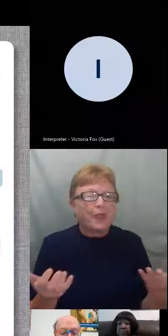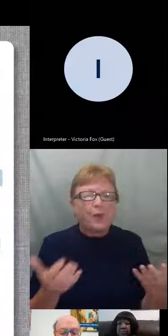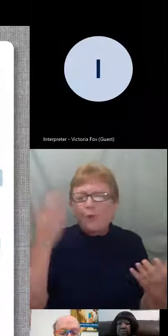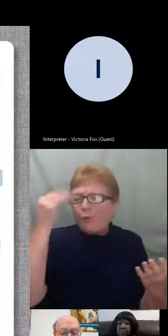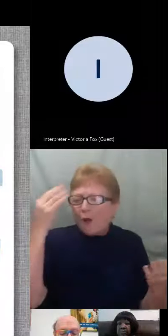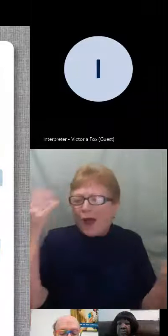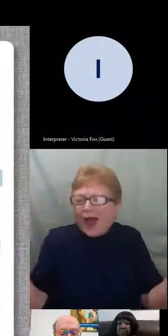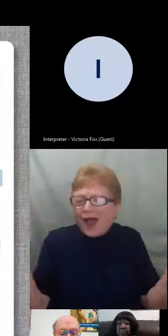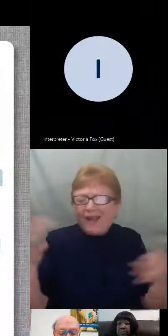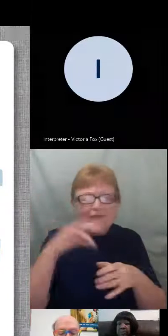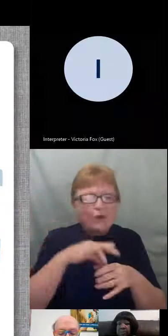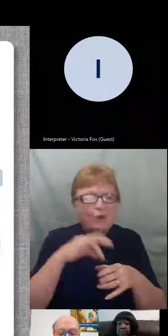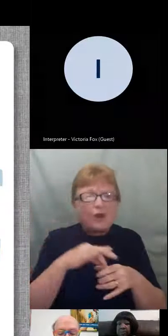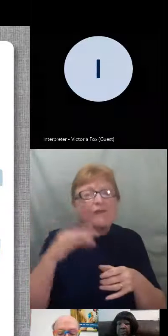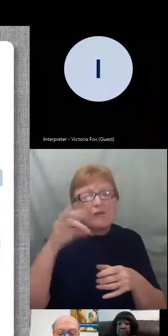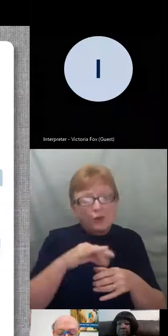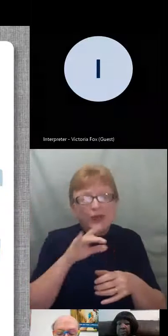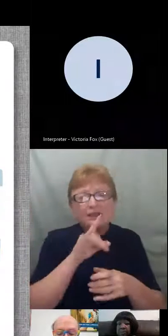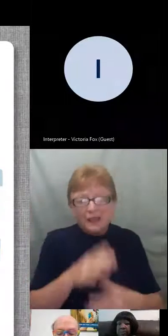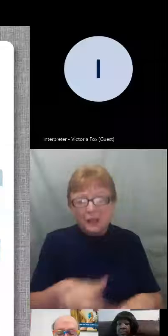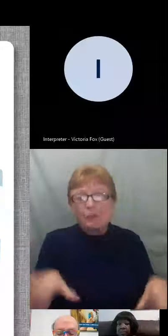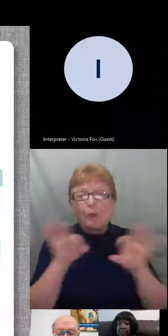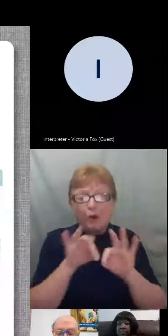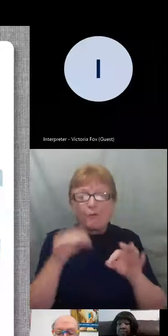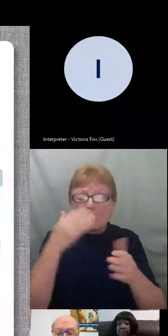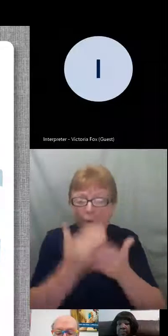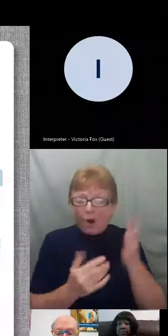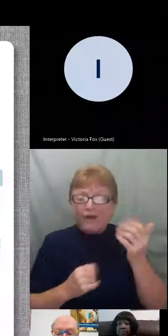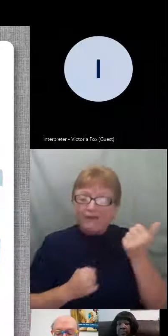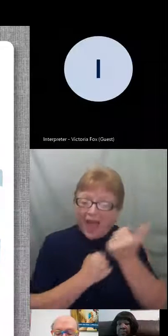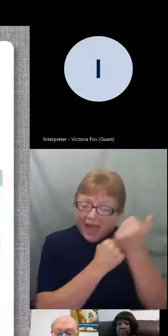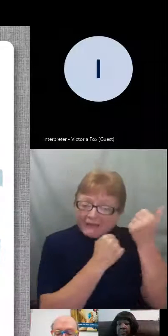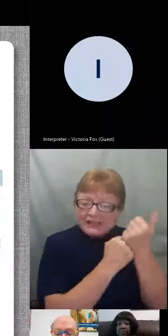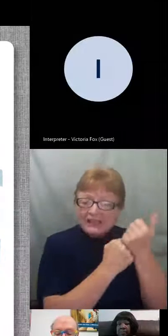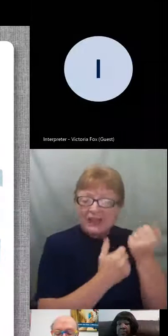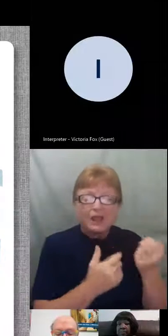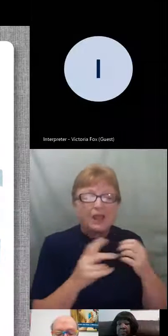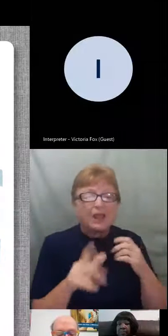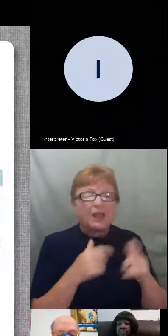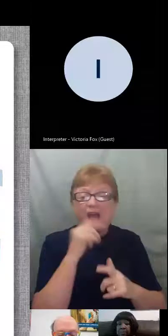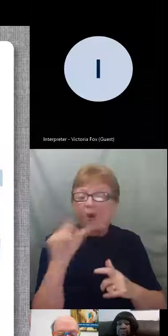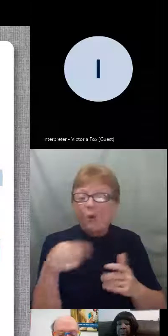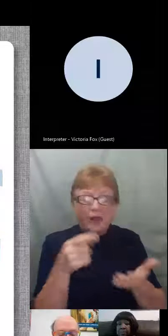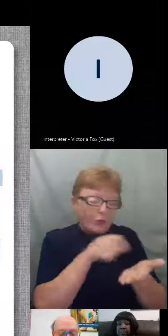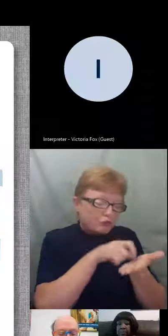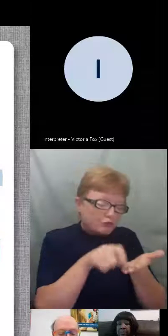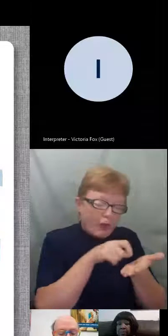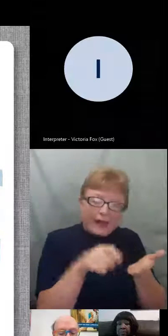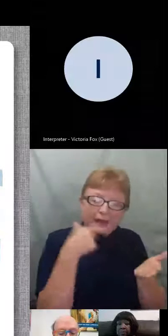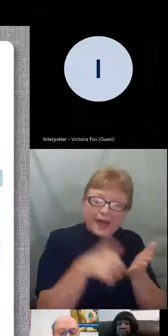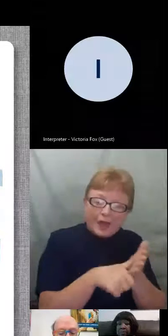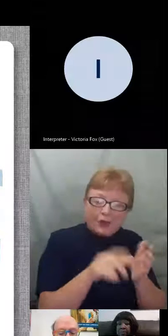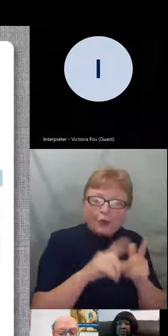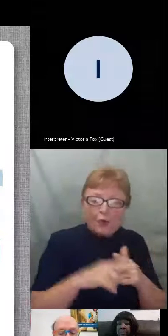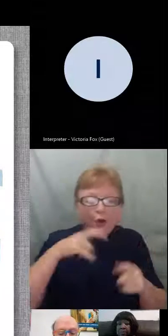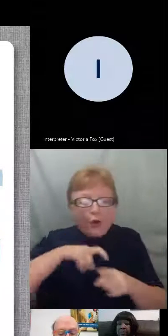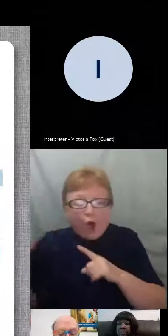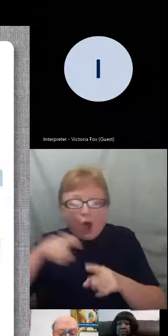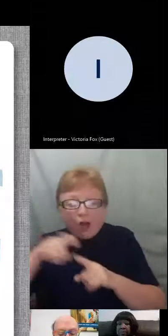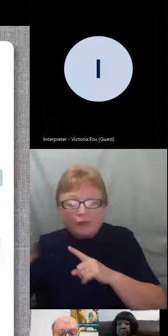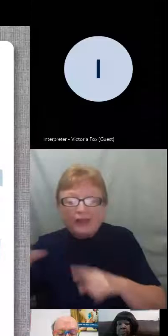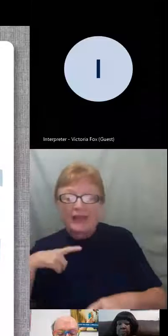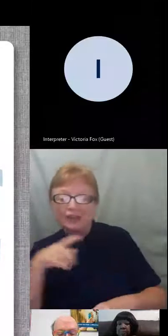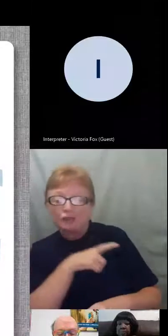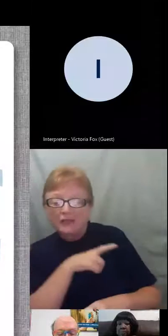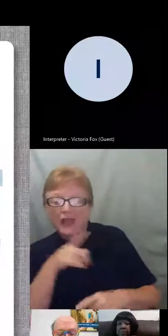Why? Voting is an important part of advocacy. It's not just letter writing or calling legislators. Every vote